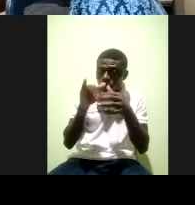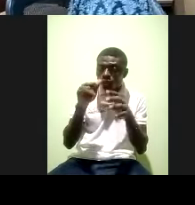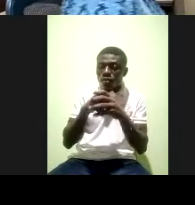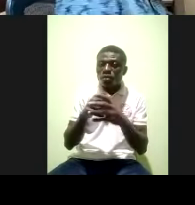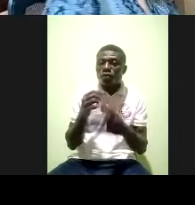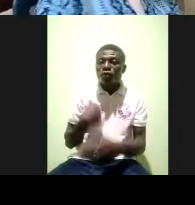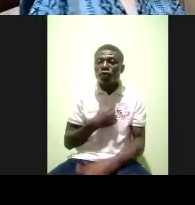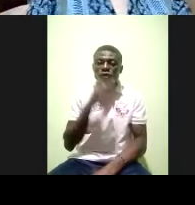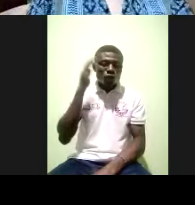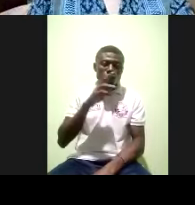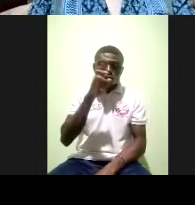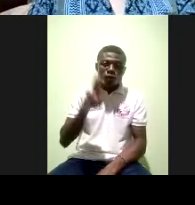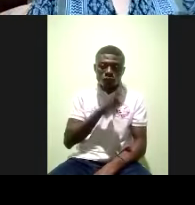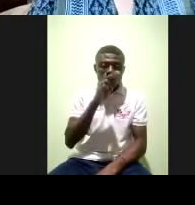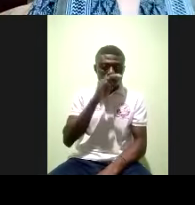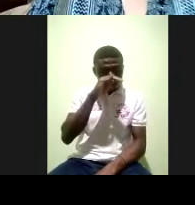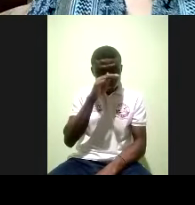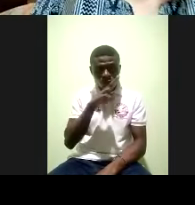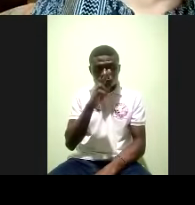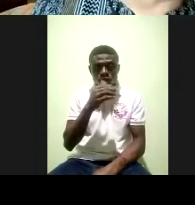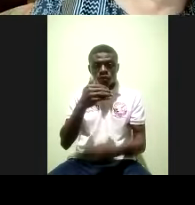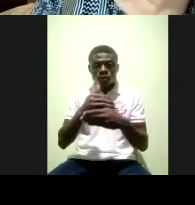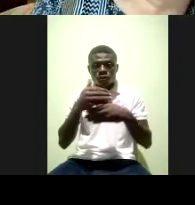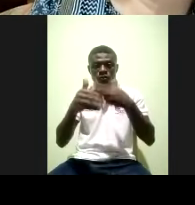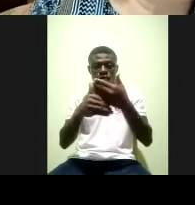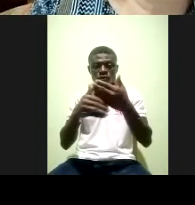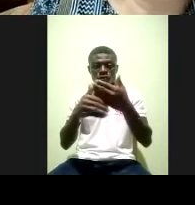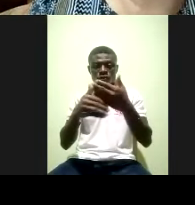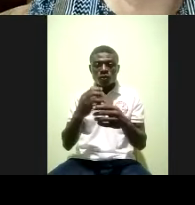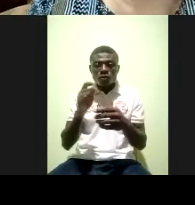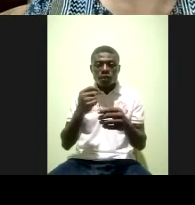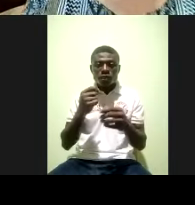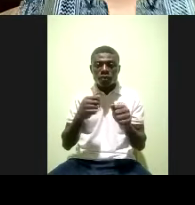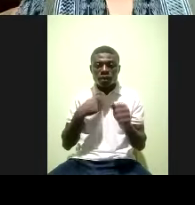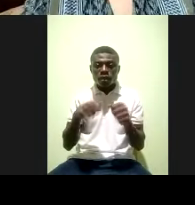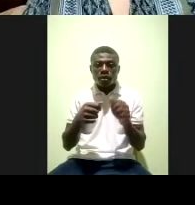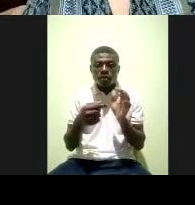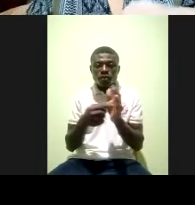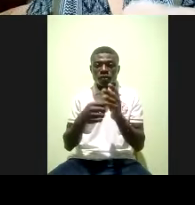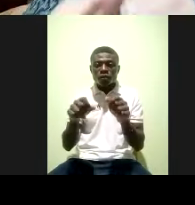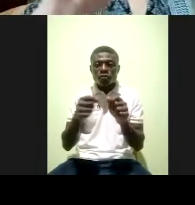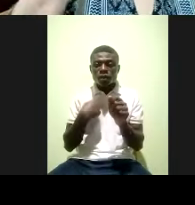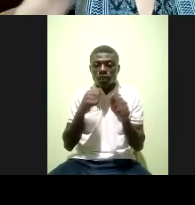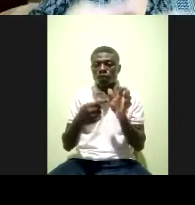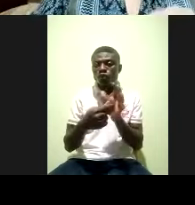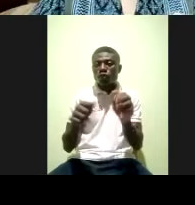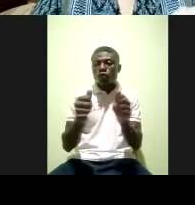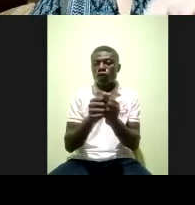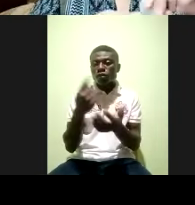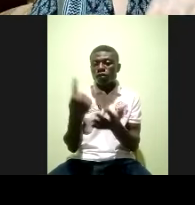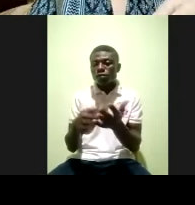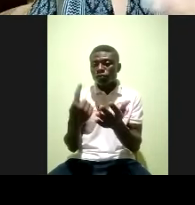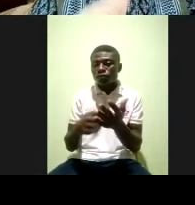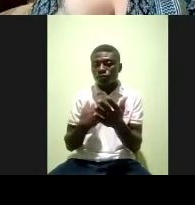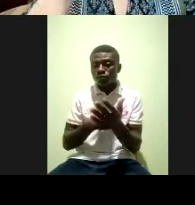these blocks to say, or I can display it with the coins. All these coins we can